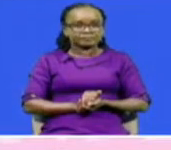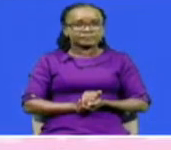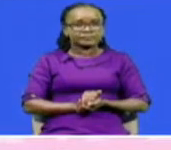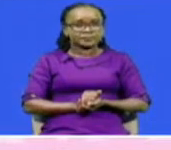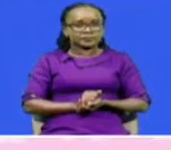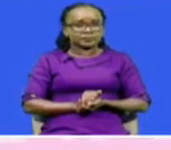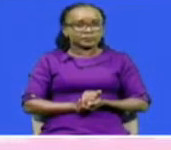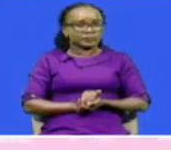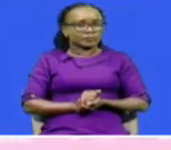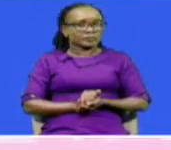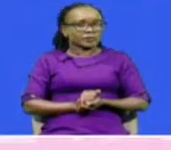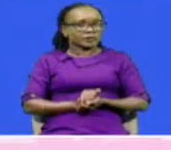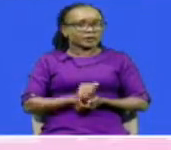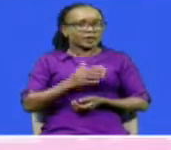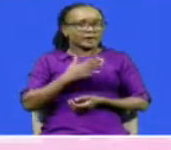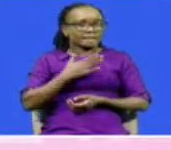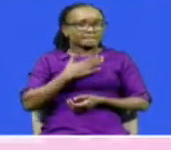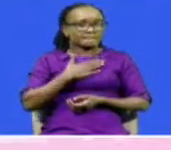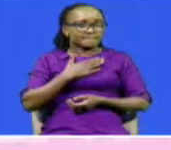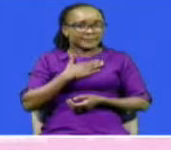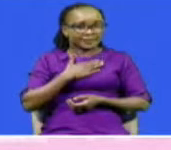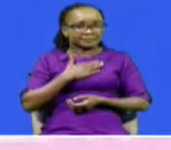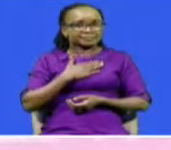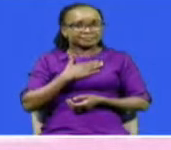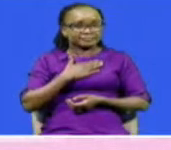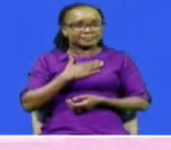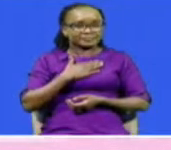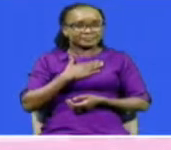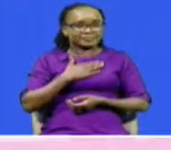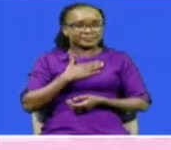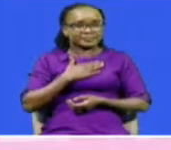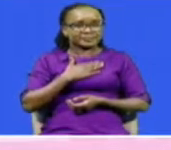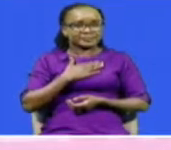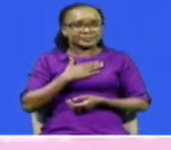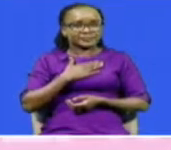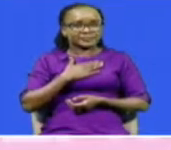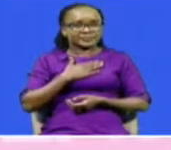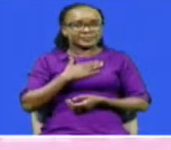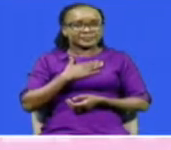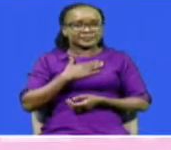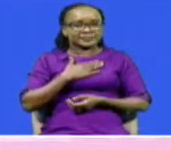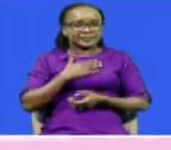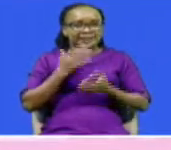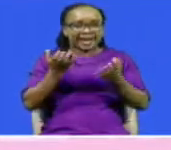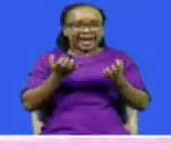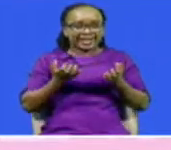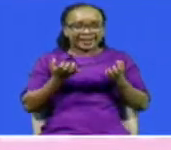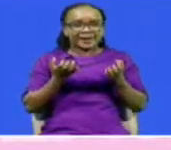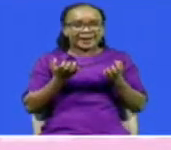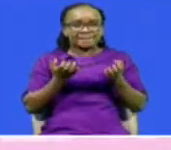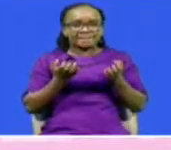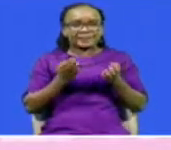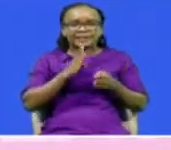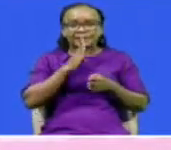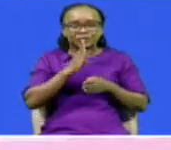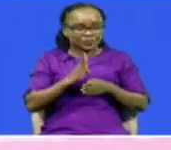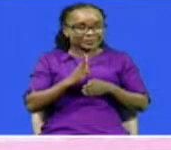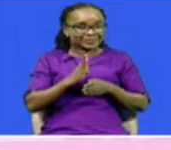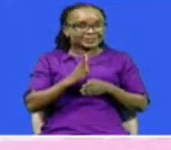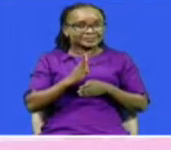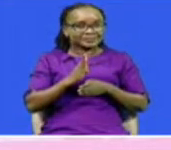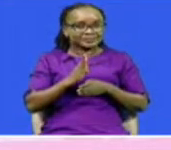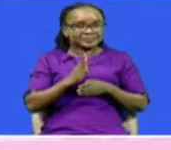My plan on Saturday is I need to be in a medal bracket,